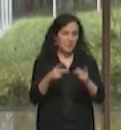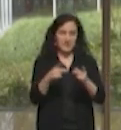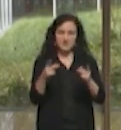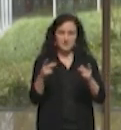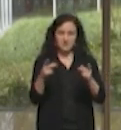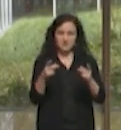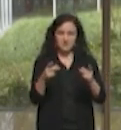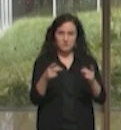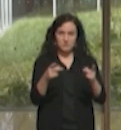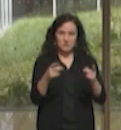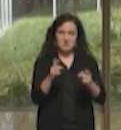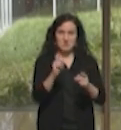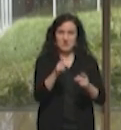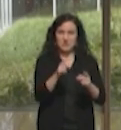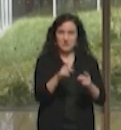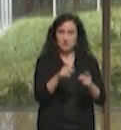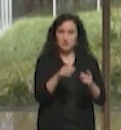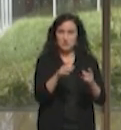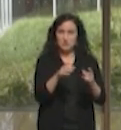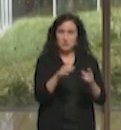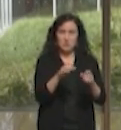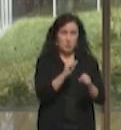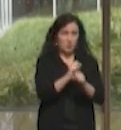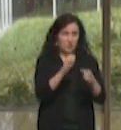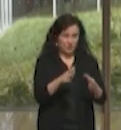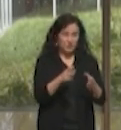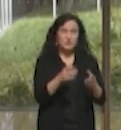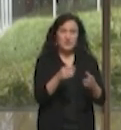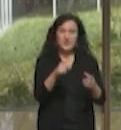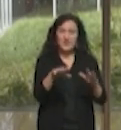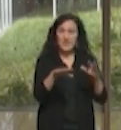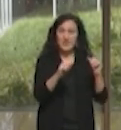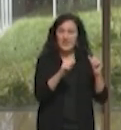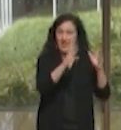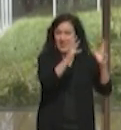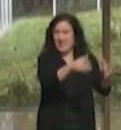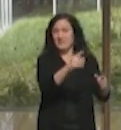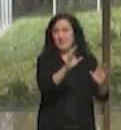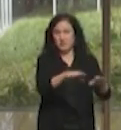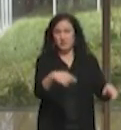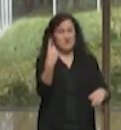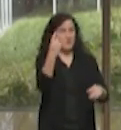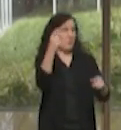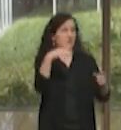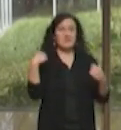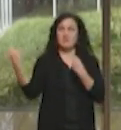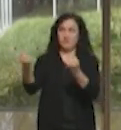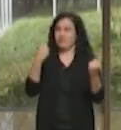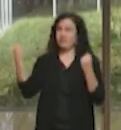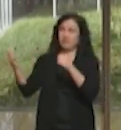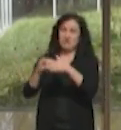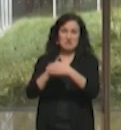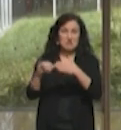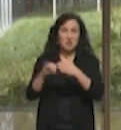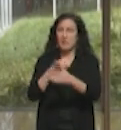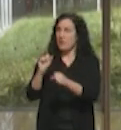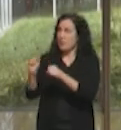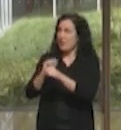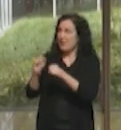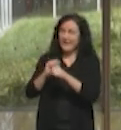who are the essential workers for our first responders, right? They left their children somewhere when they're still driving our subway trains and working in the